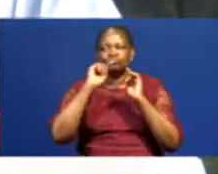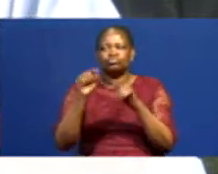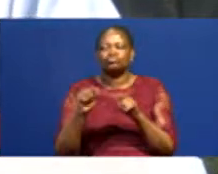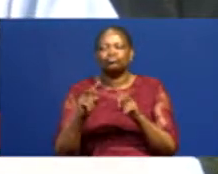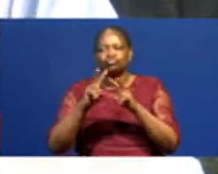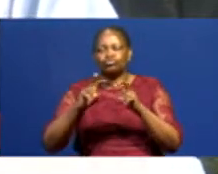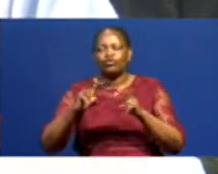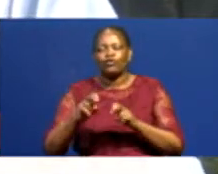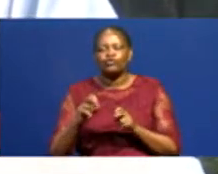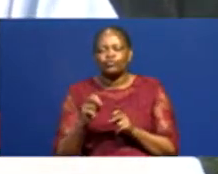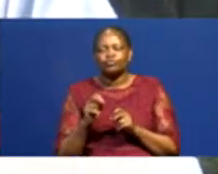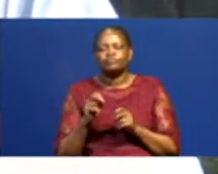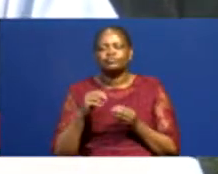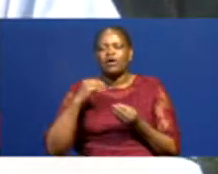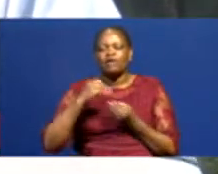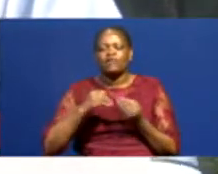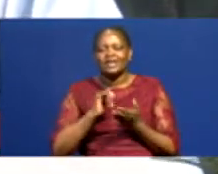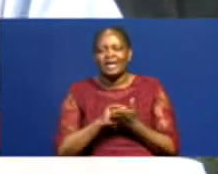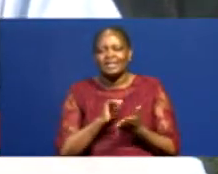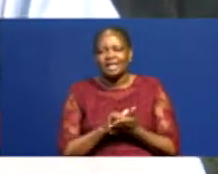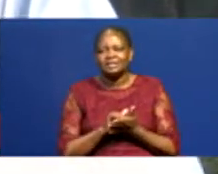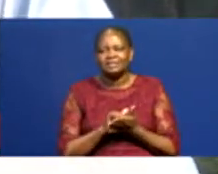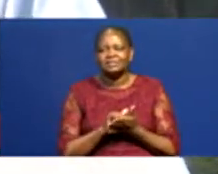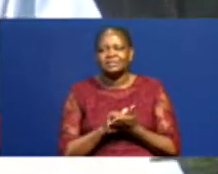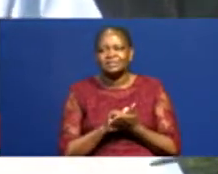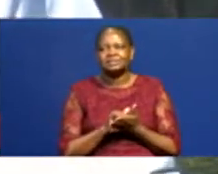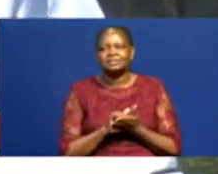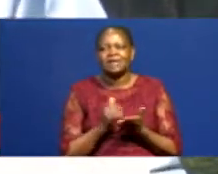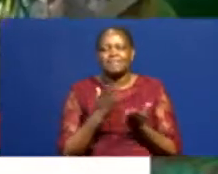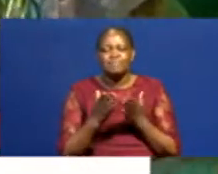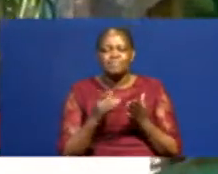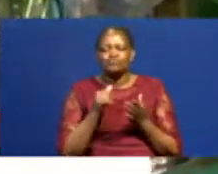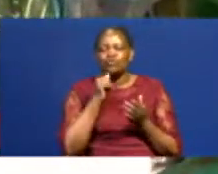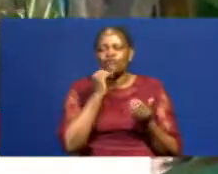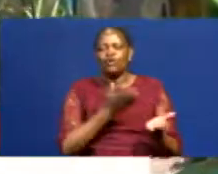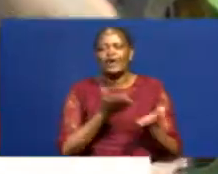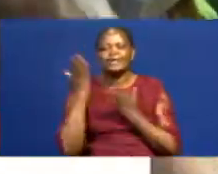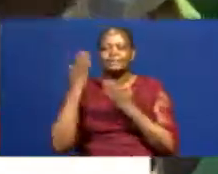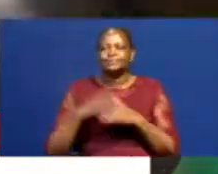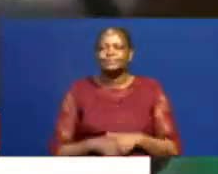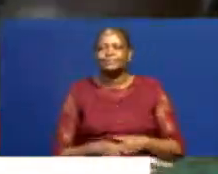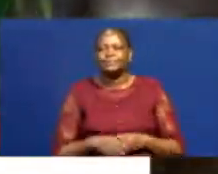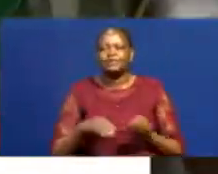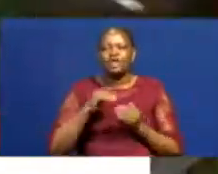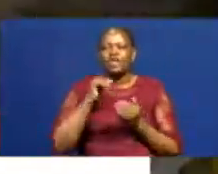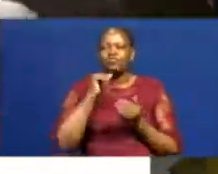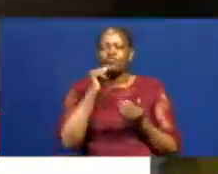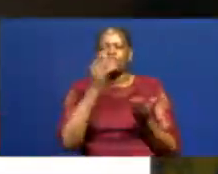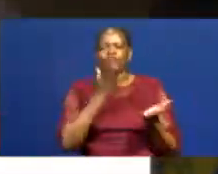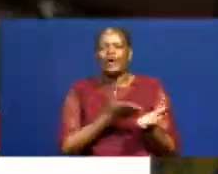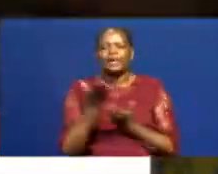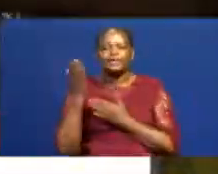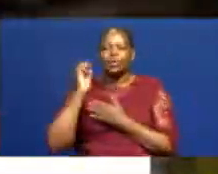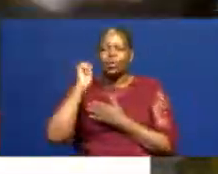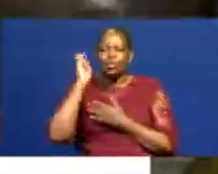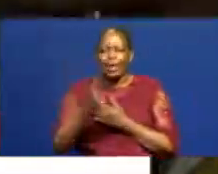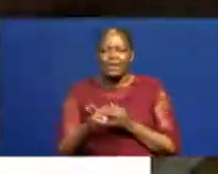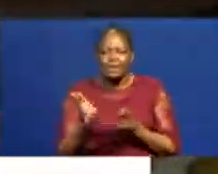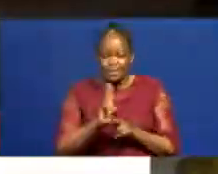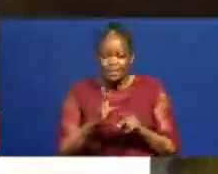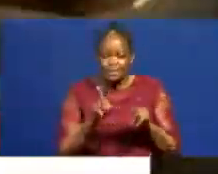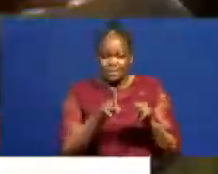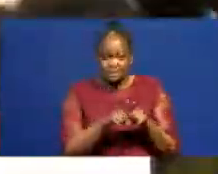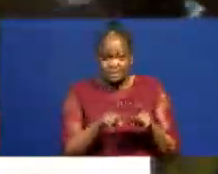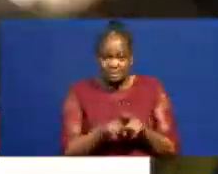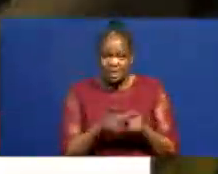foods that may not be meeting the export quality. Avocados that do not meet the export standards will then be used at the